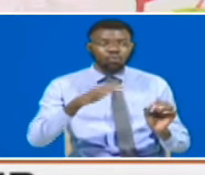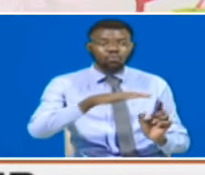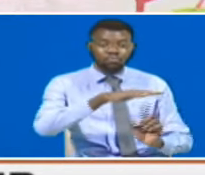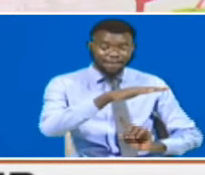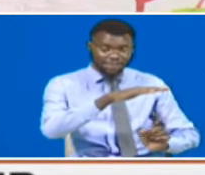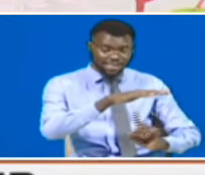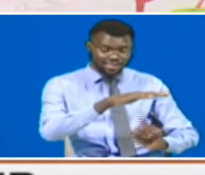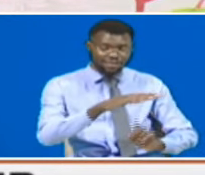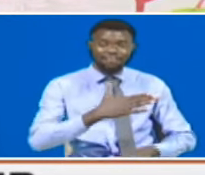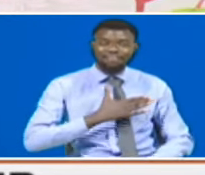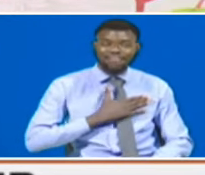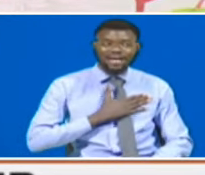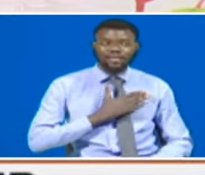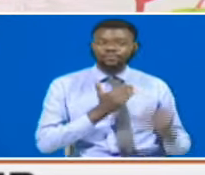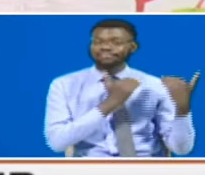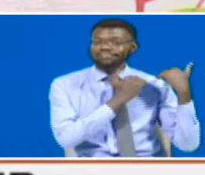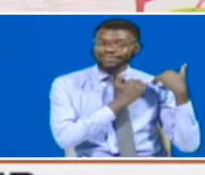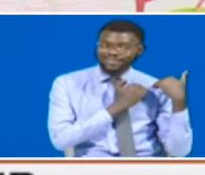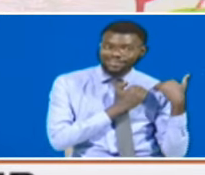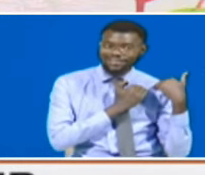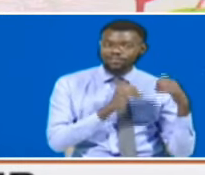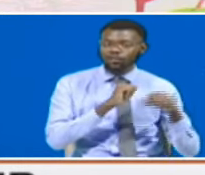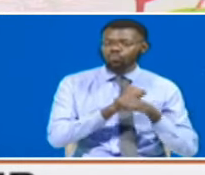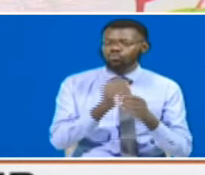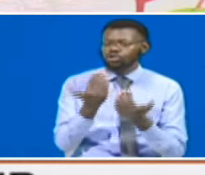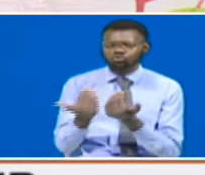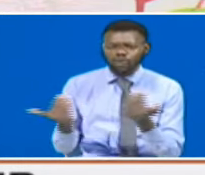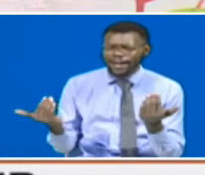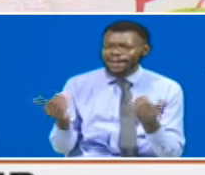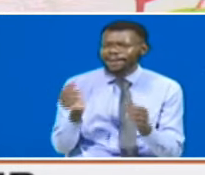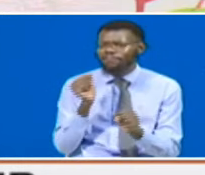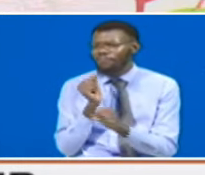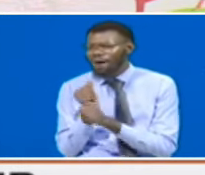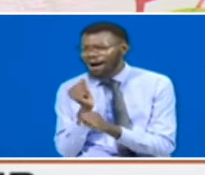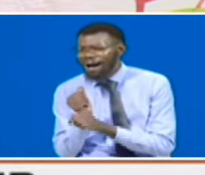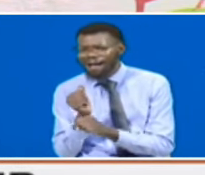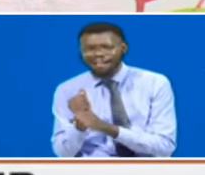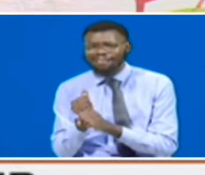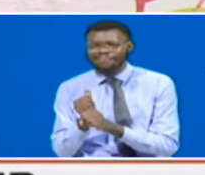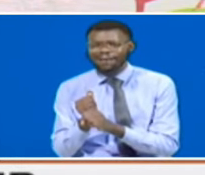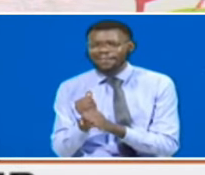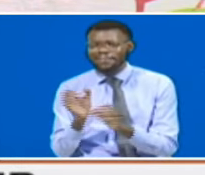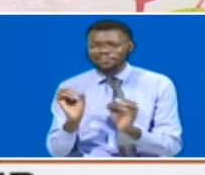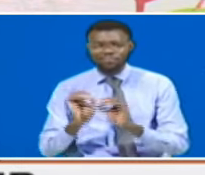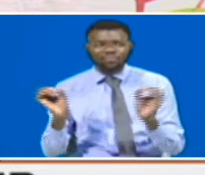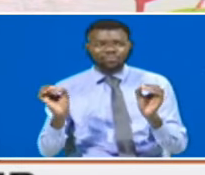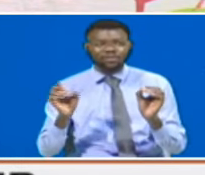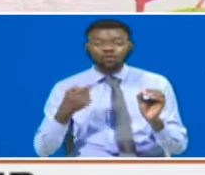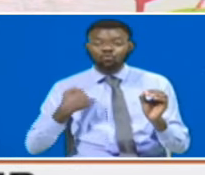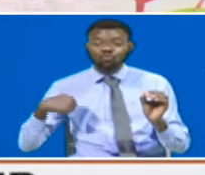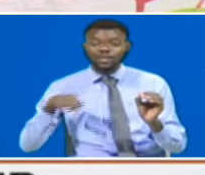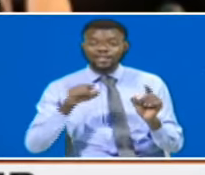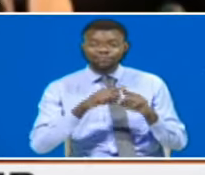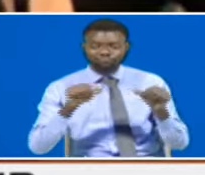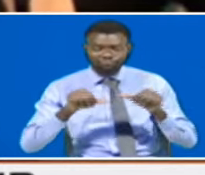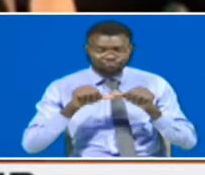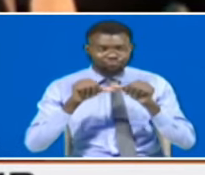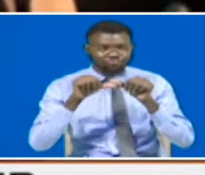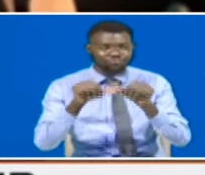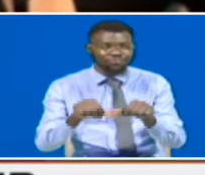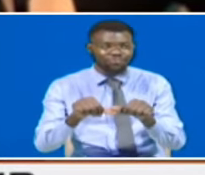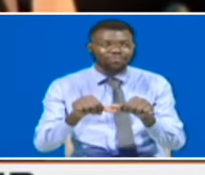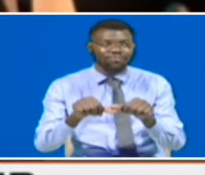protection of children against child labor and its worst forms, we will also continue to ensure the